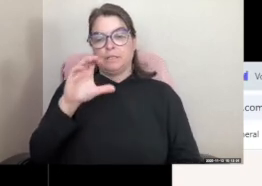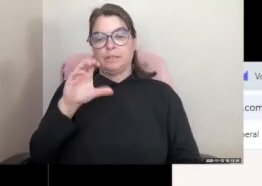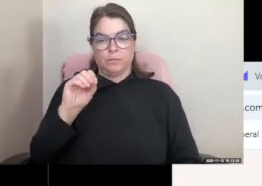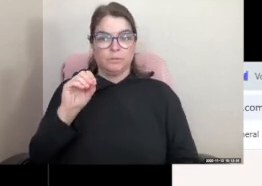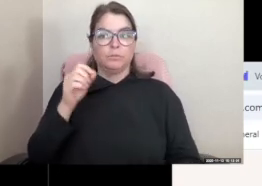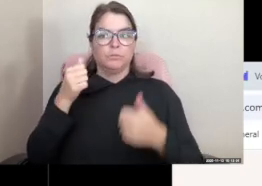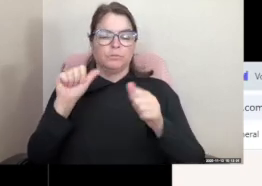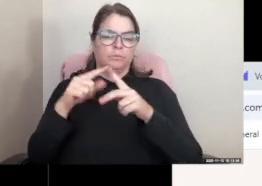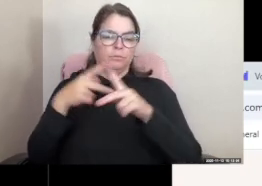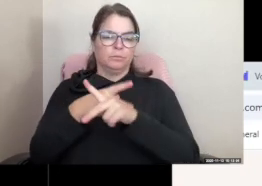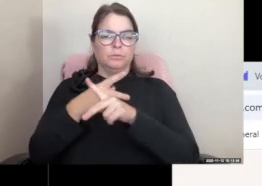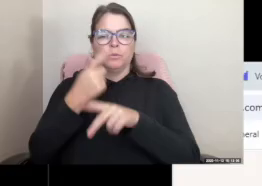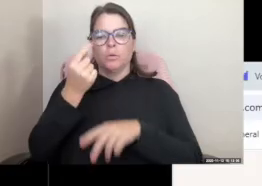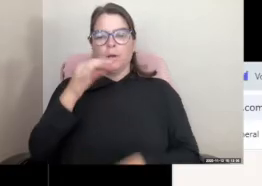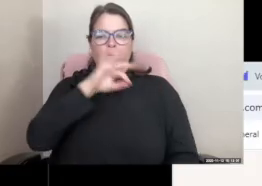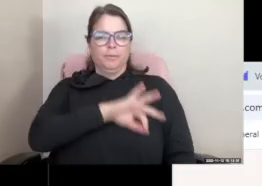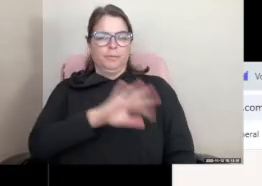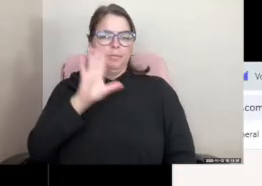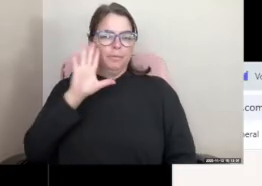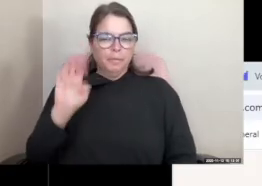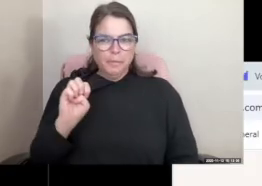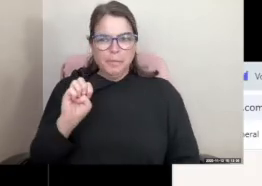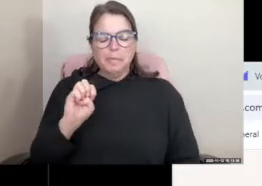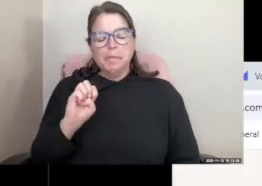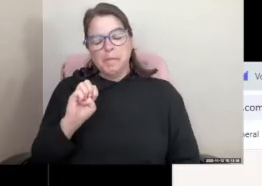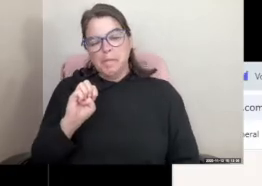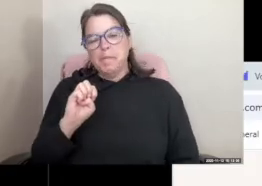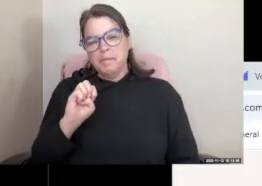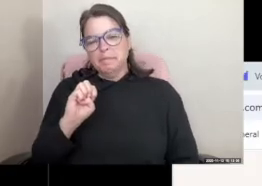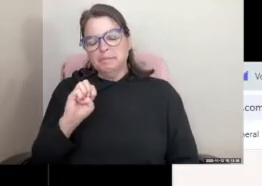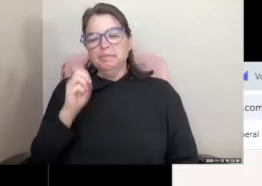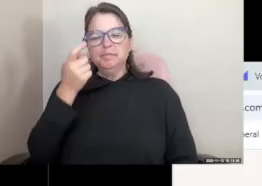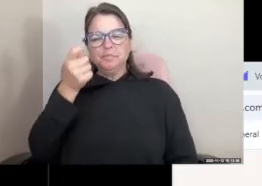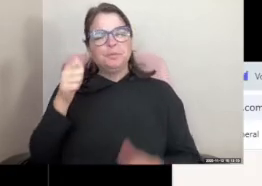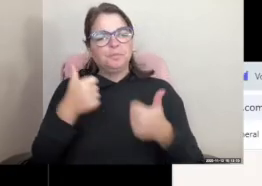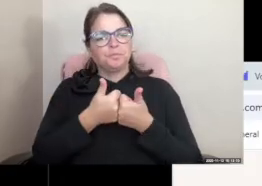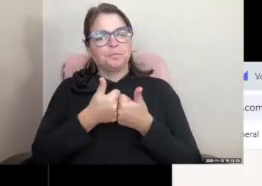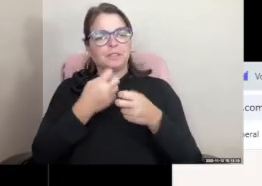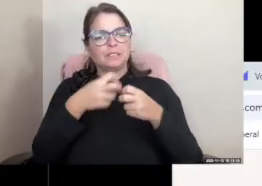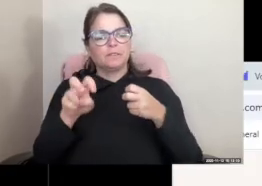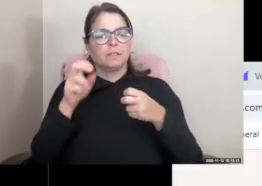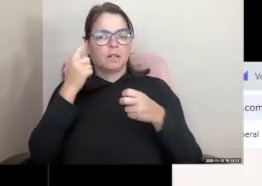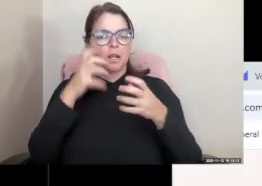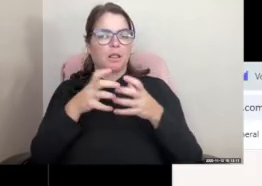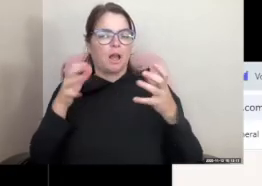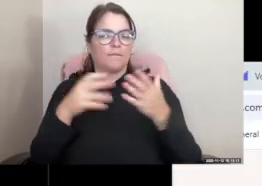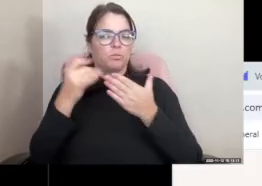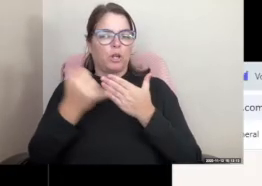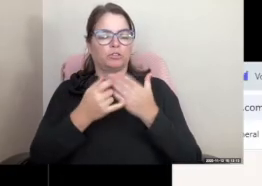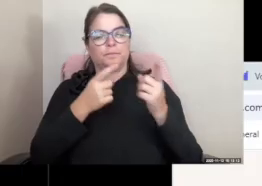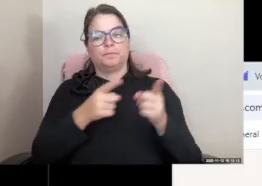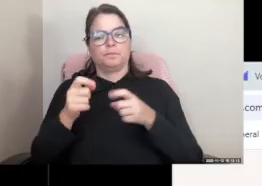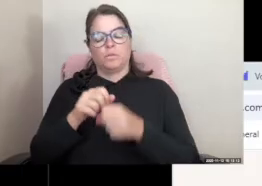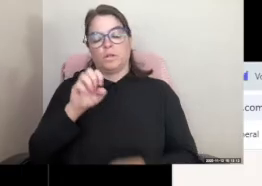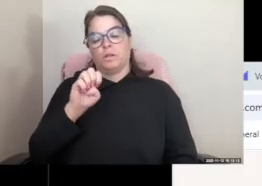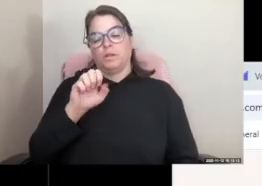electric motor working in parallel with a diesel motor. And, it was kind of an interesting time. We were trying to find